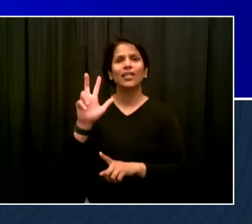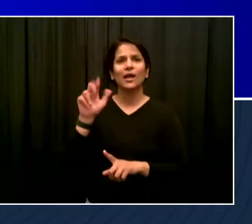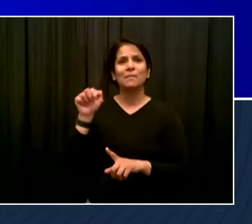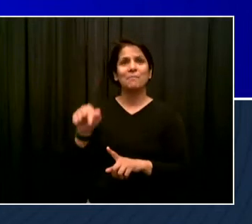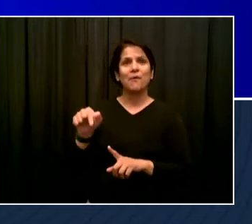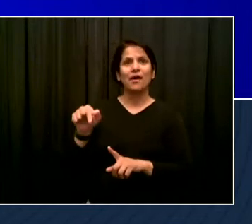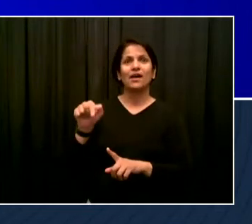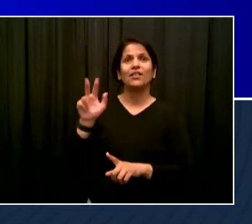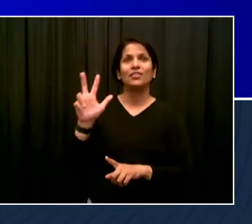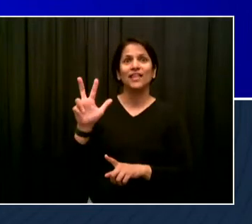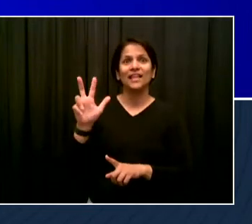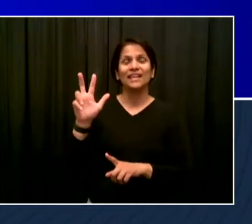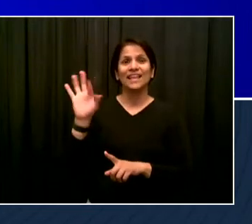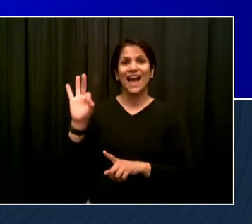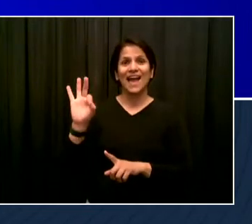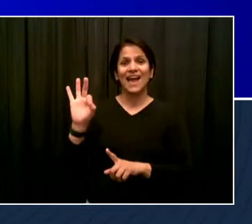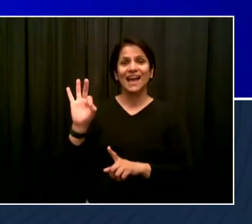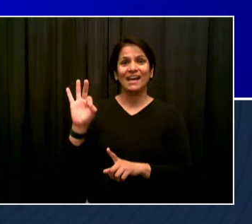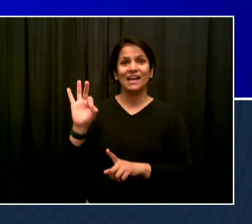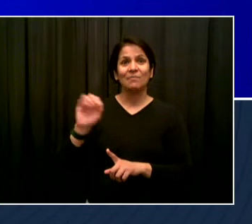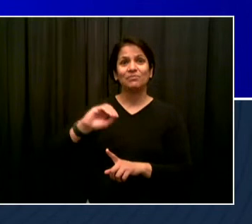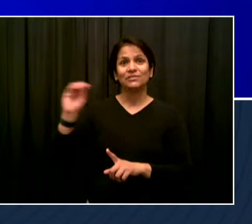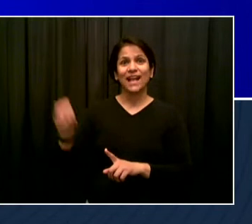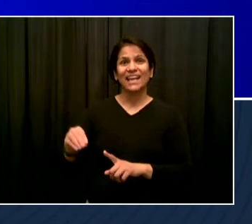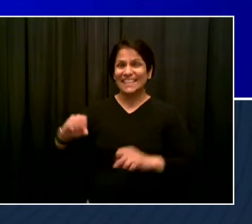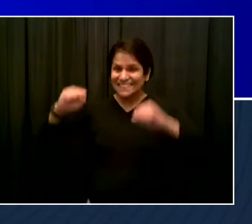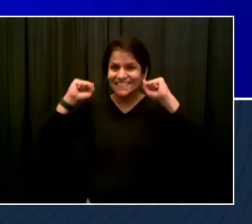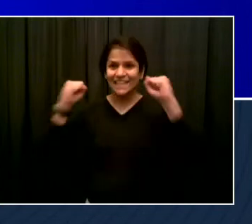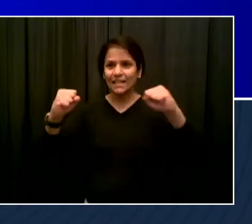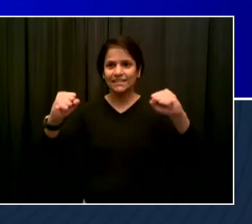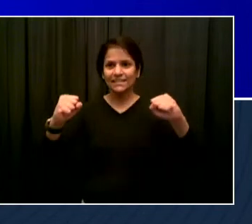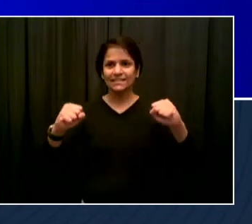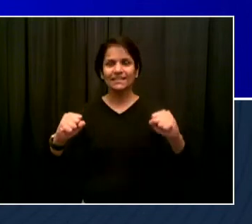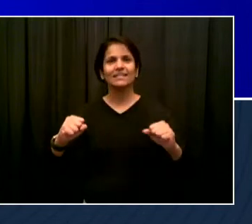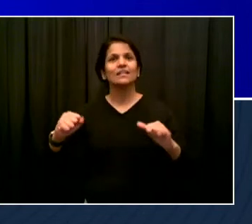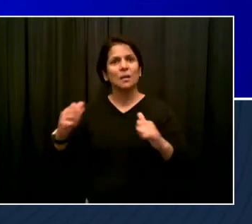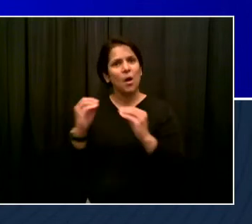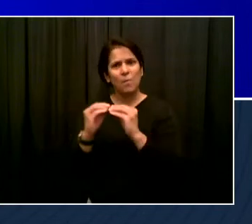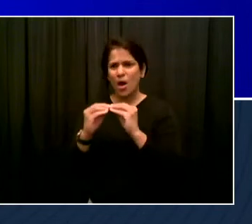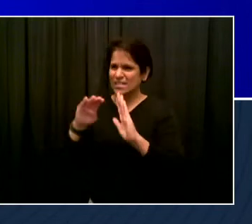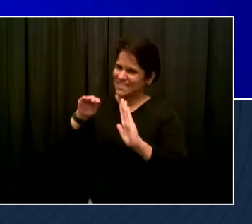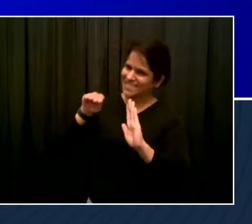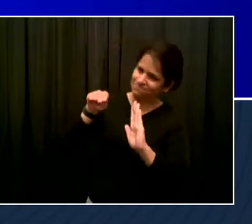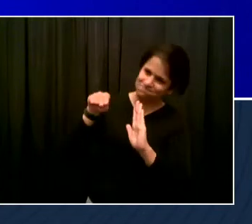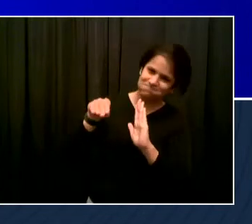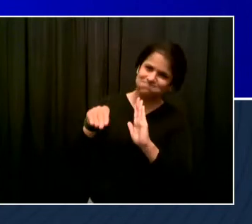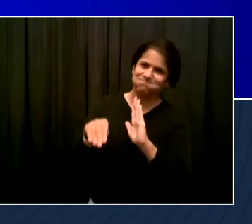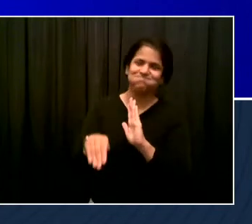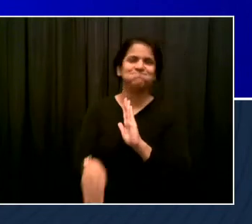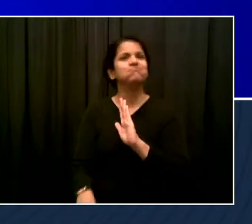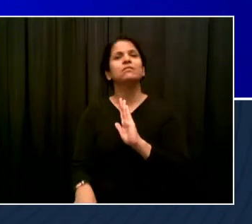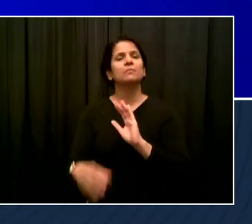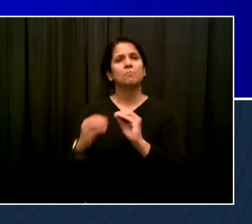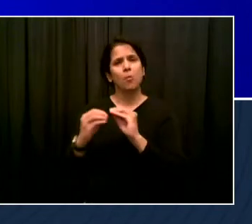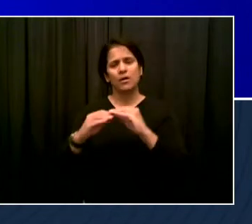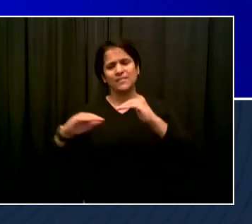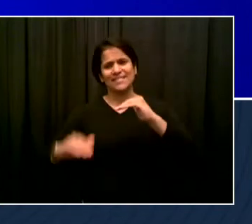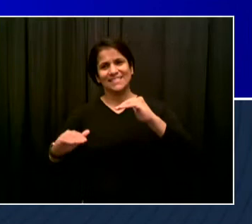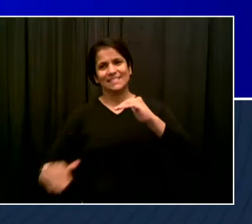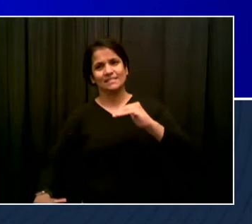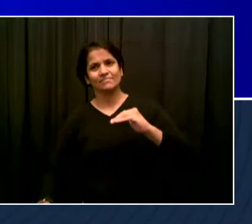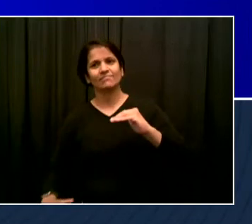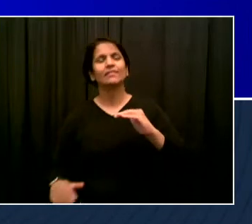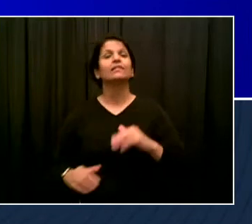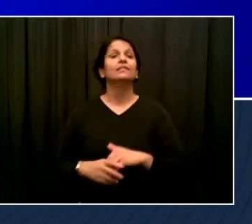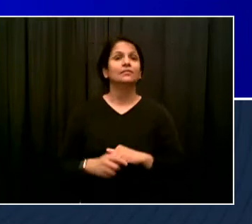3.39%. I want that line to keep racing downward, and it can be done. We've proven it can be done. With this extraordinary